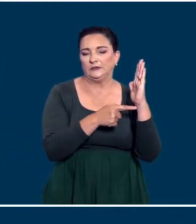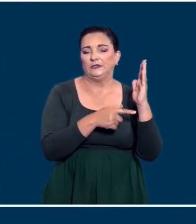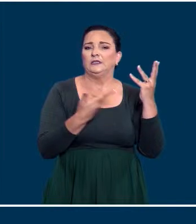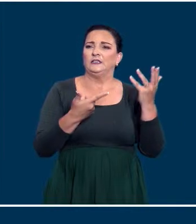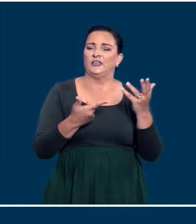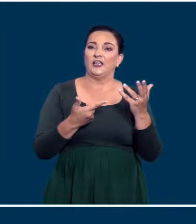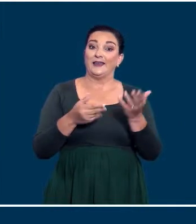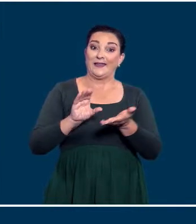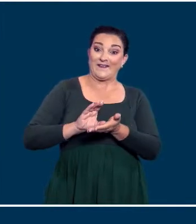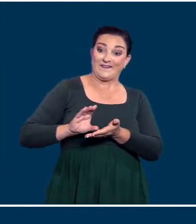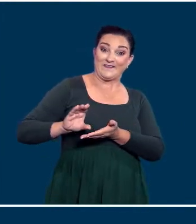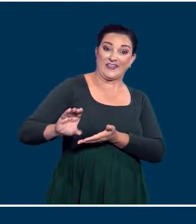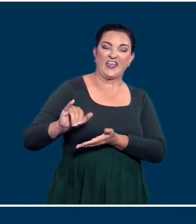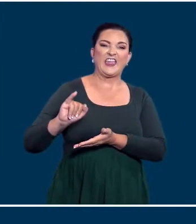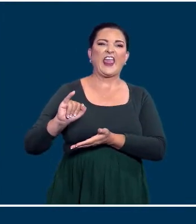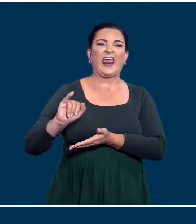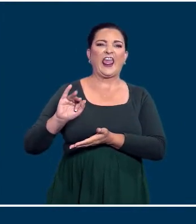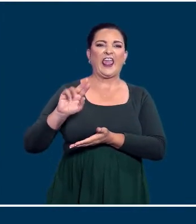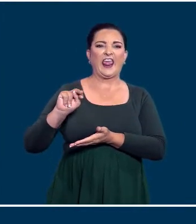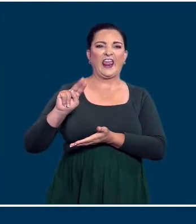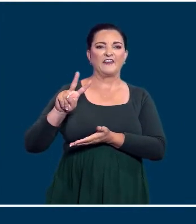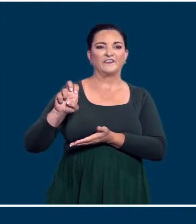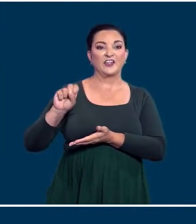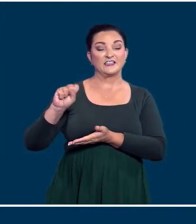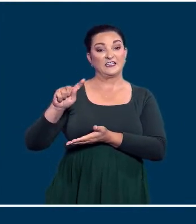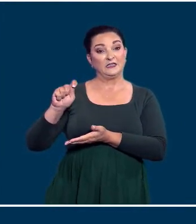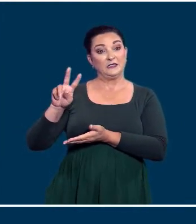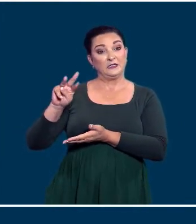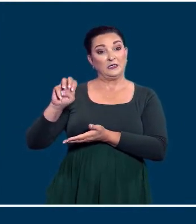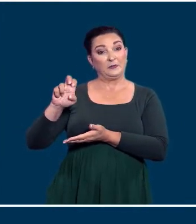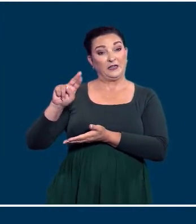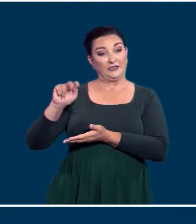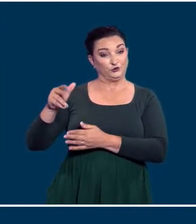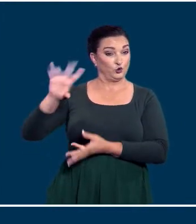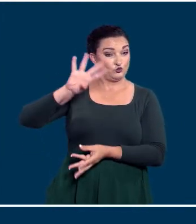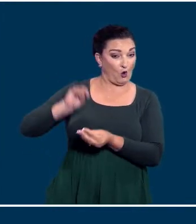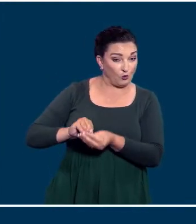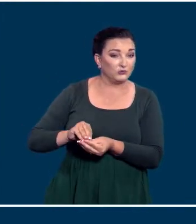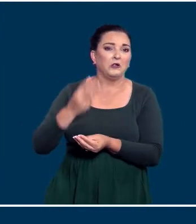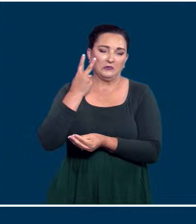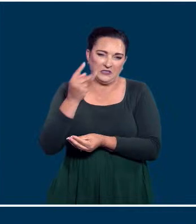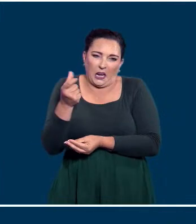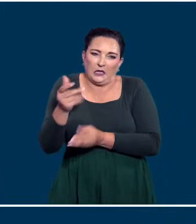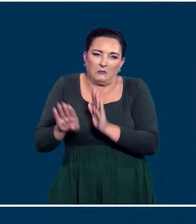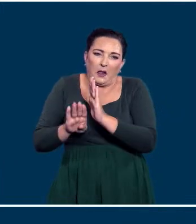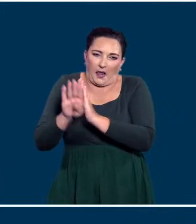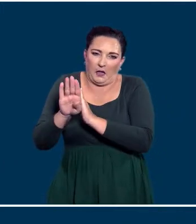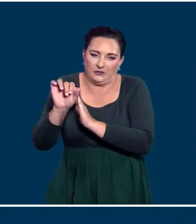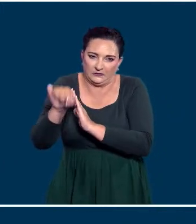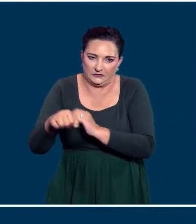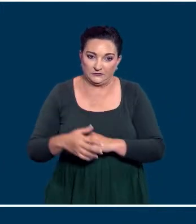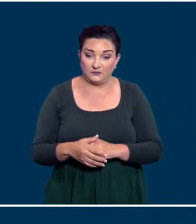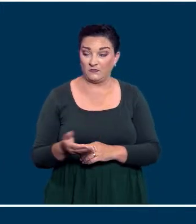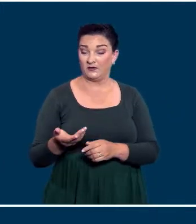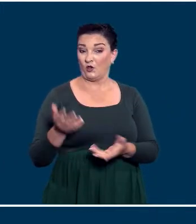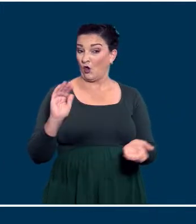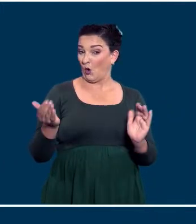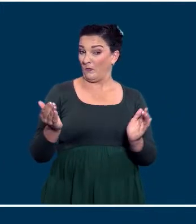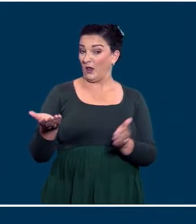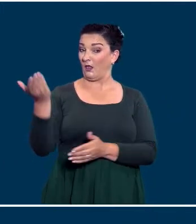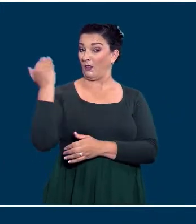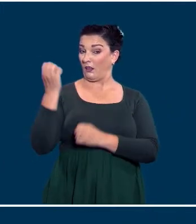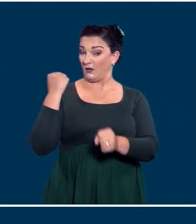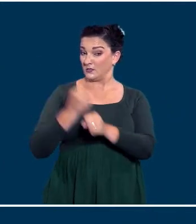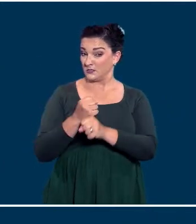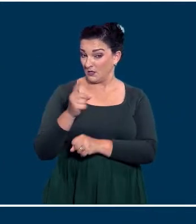start to pick up a bit more strongly, and that's the red components of those bars. But if we look at last year,